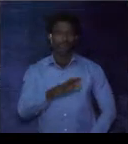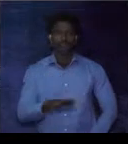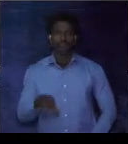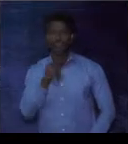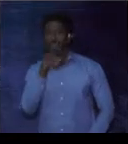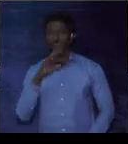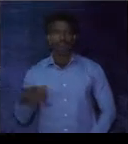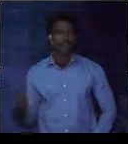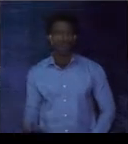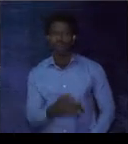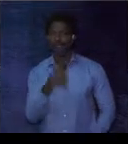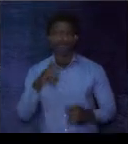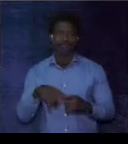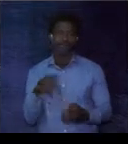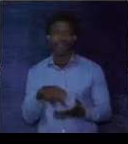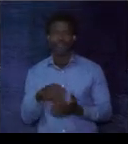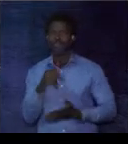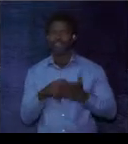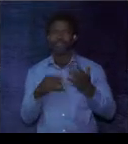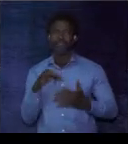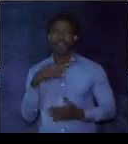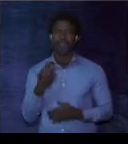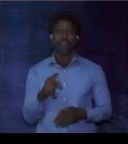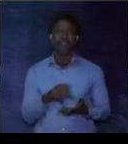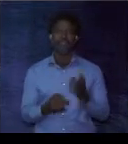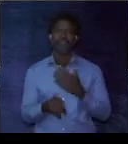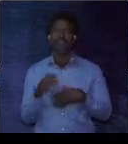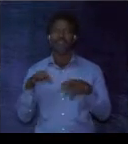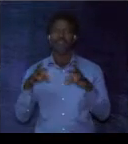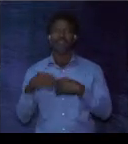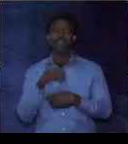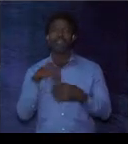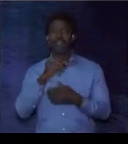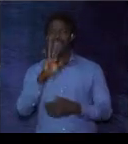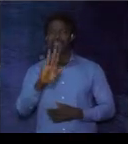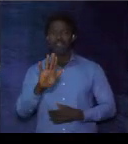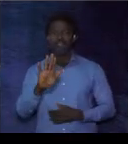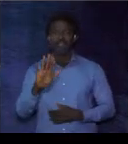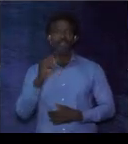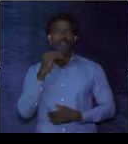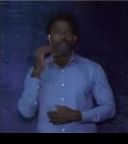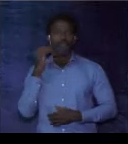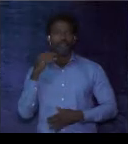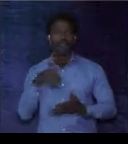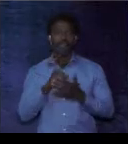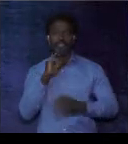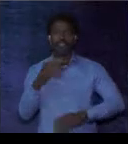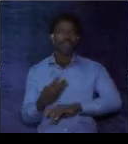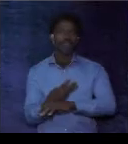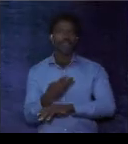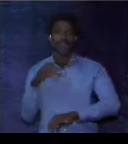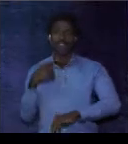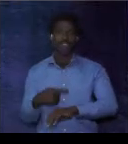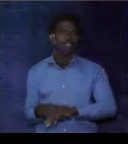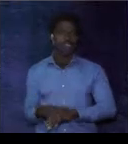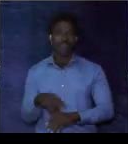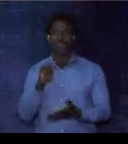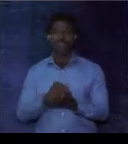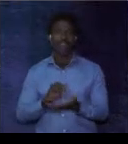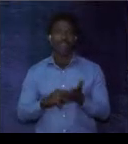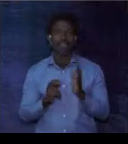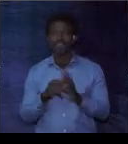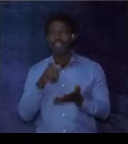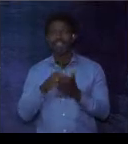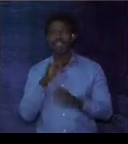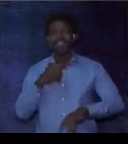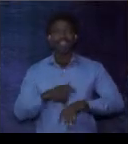Hello children, you are welcome to this segment of the program, The Classroom in Your Home. It is mathematics